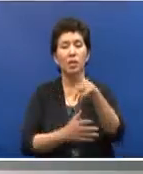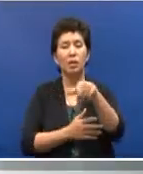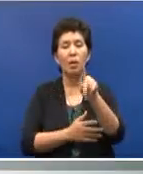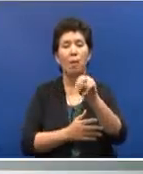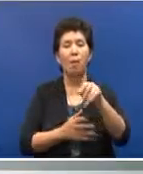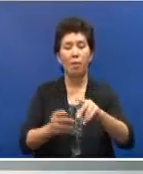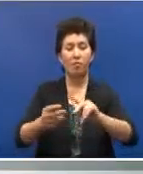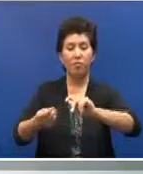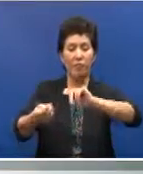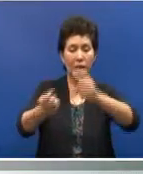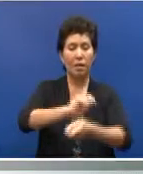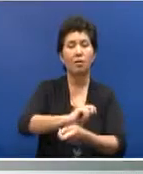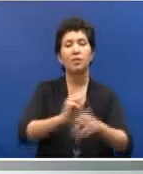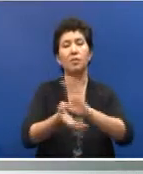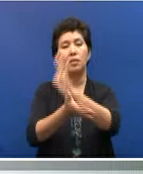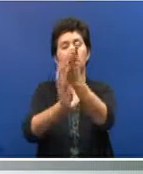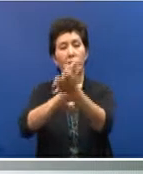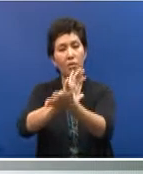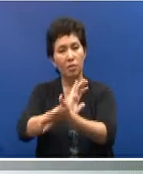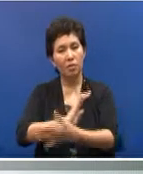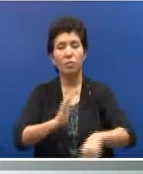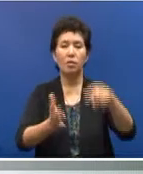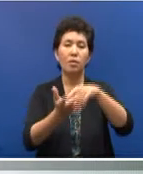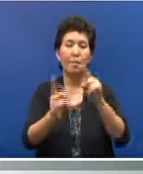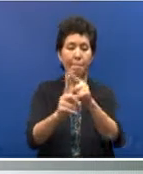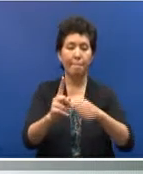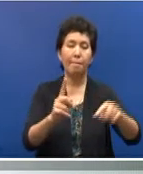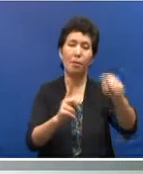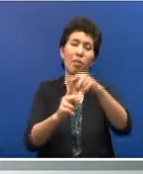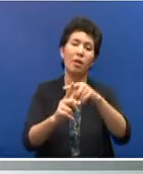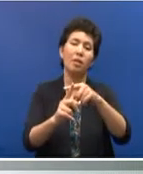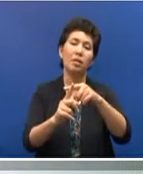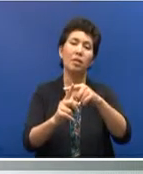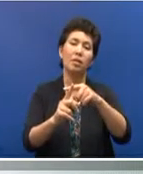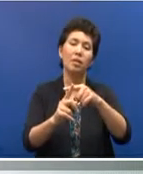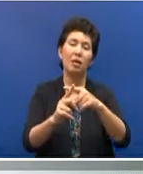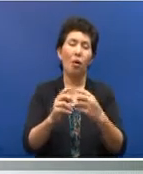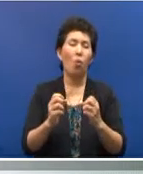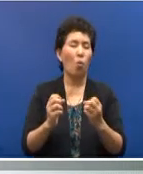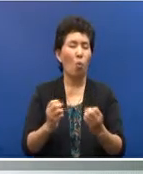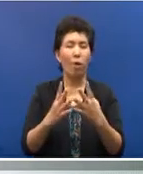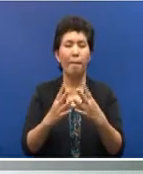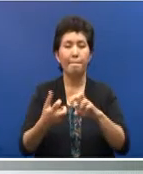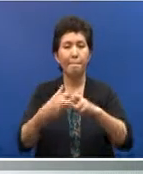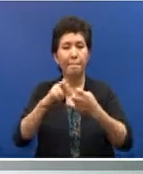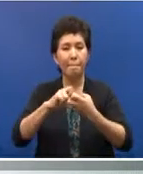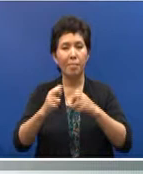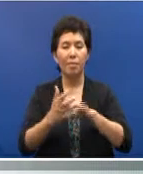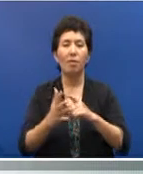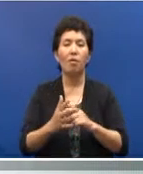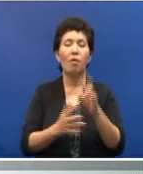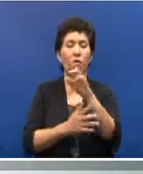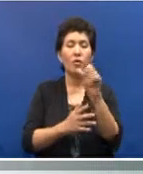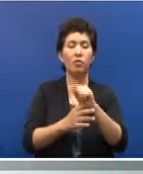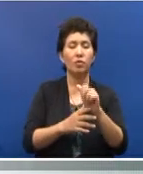transfer? In a situation when there is great conflict between racial and ethnic